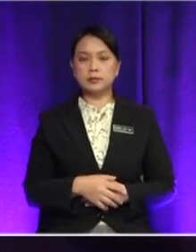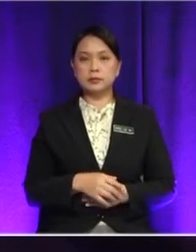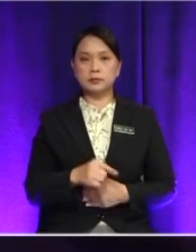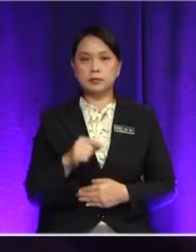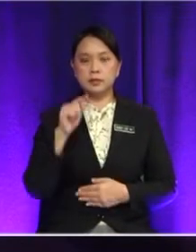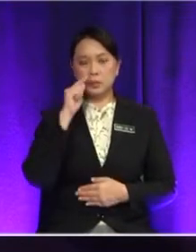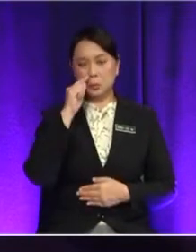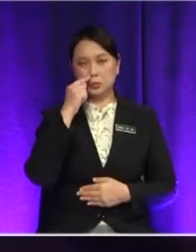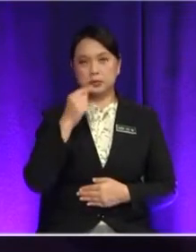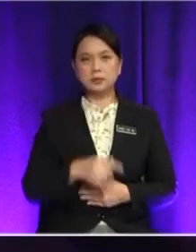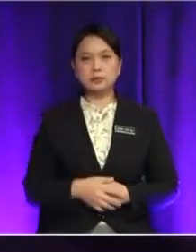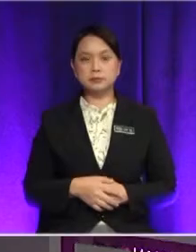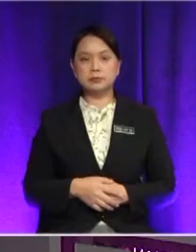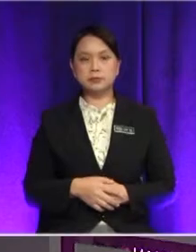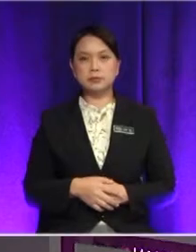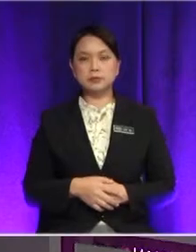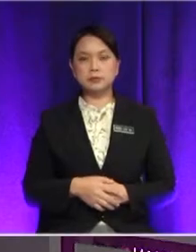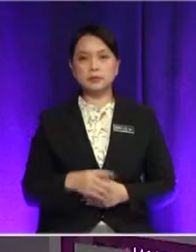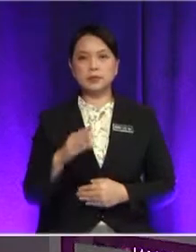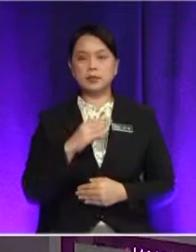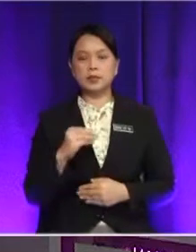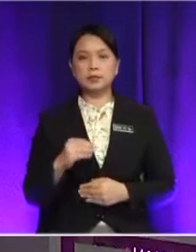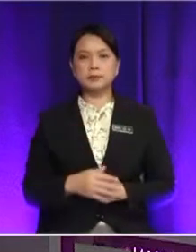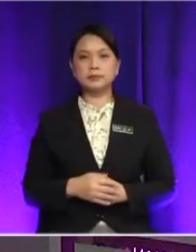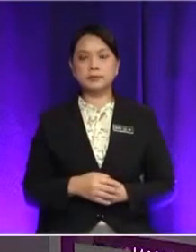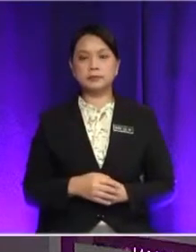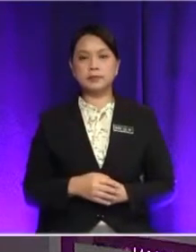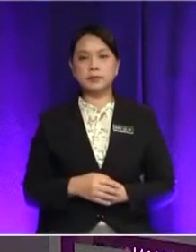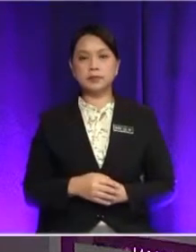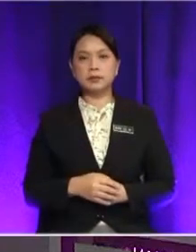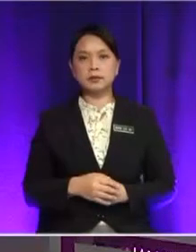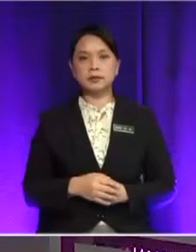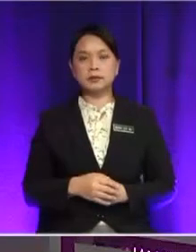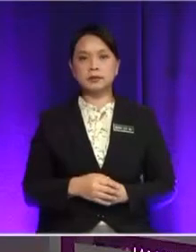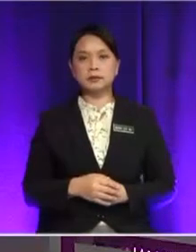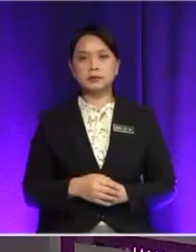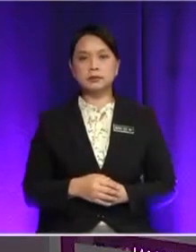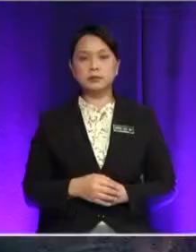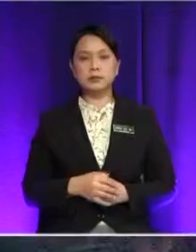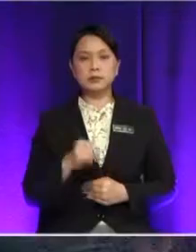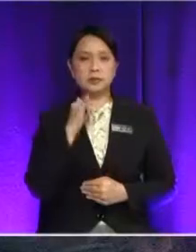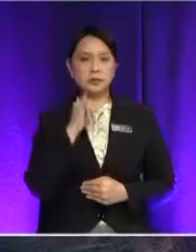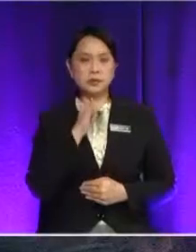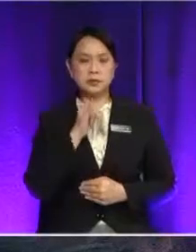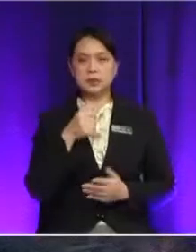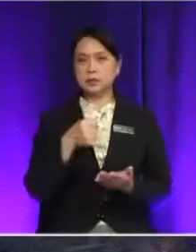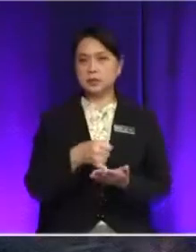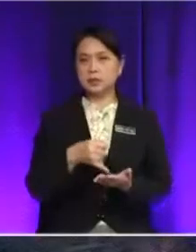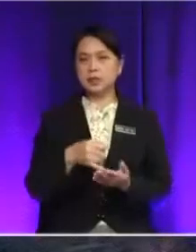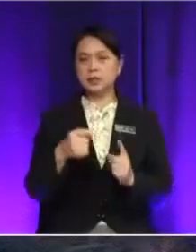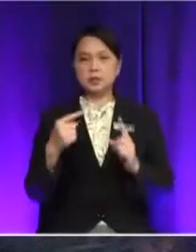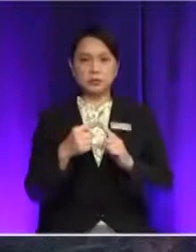world, disadvantaged and communities. Shafika, is it necessary to have 5 words? No. No. You gave a